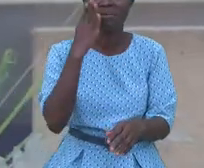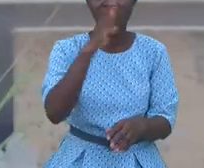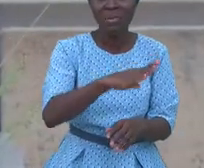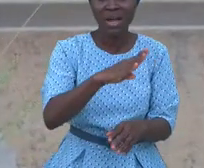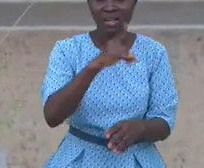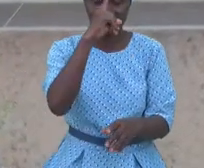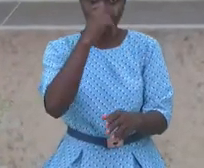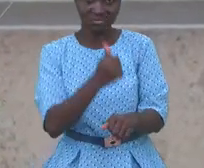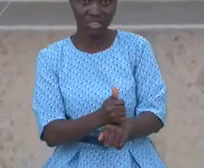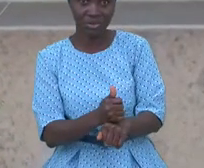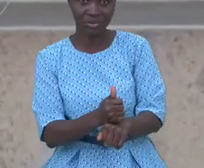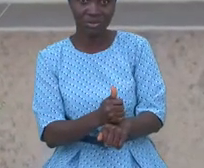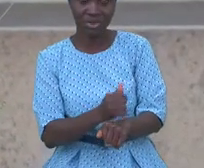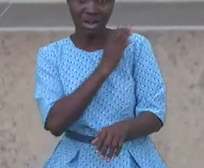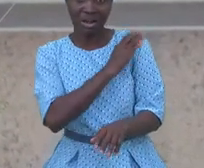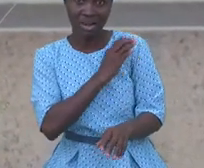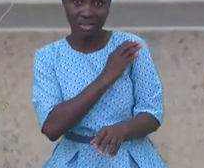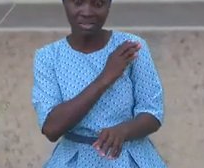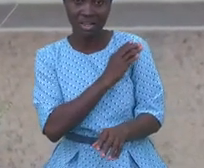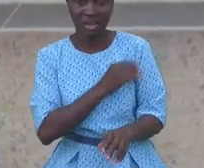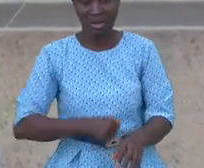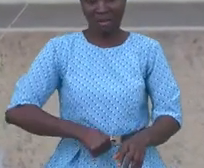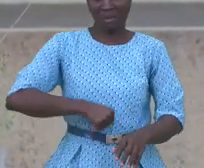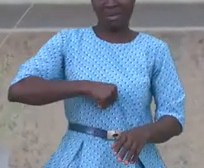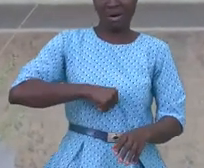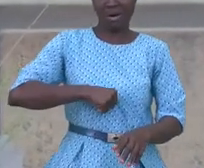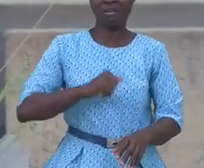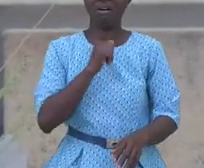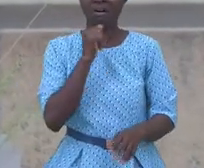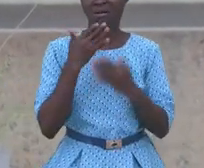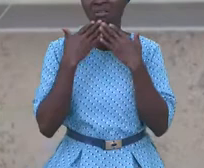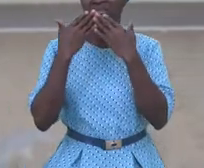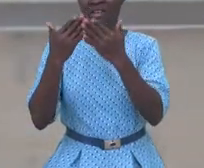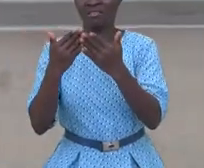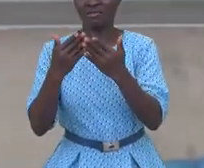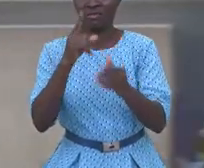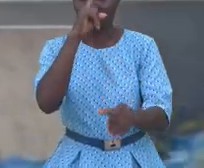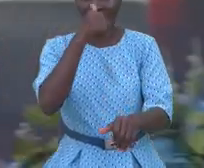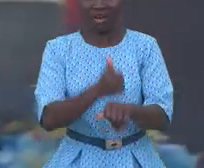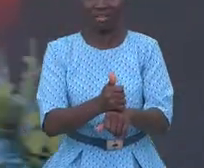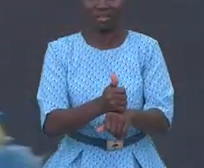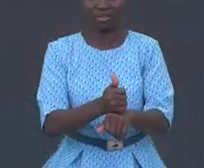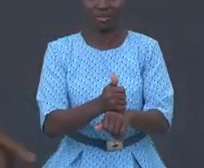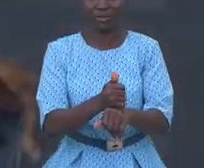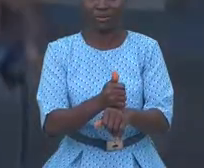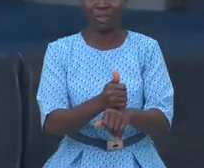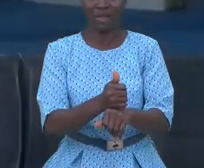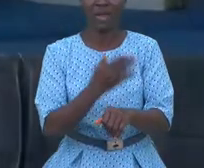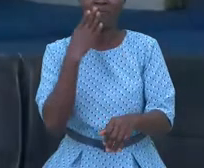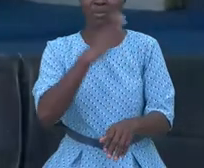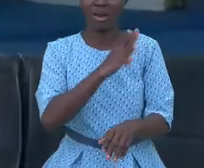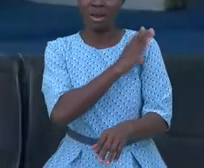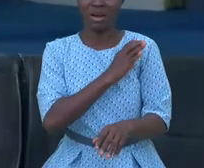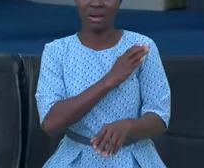proud attitude, ungrateful attitude, all those bad attitudes will not